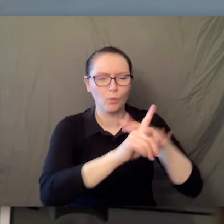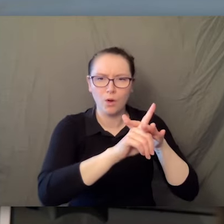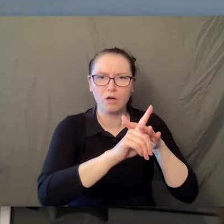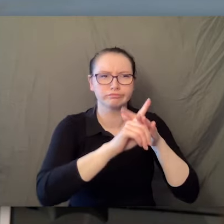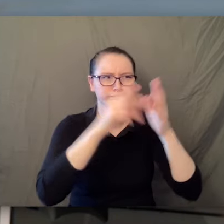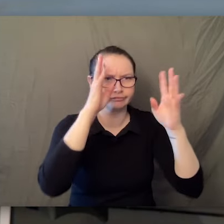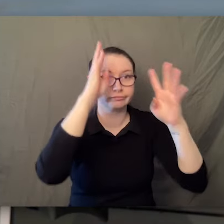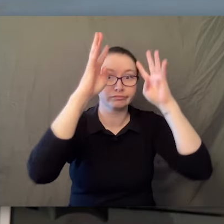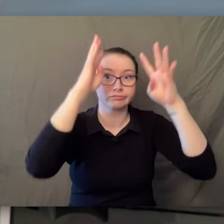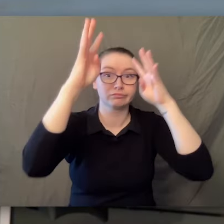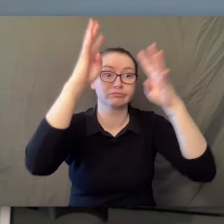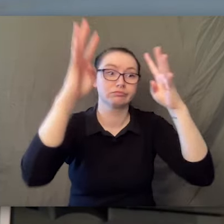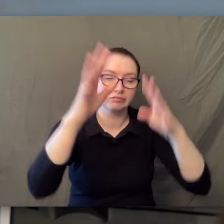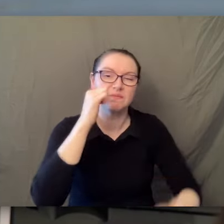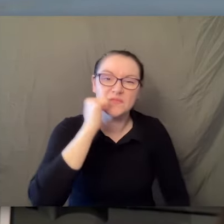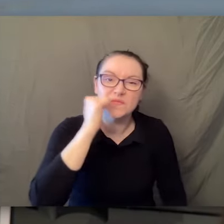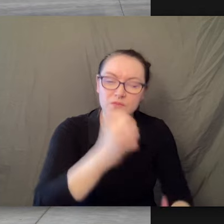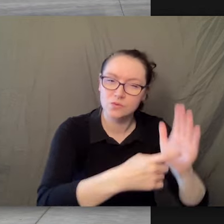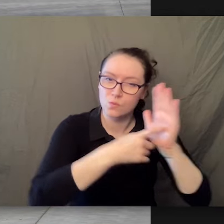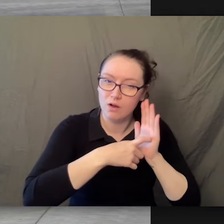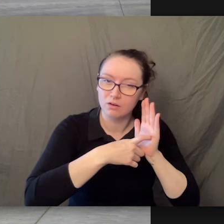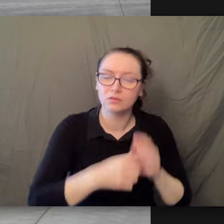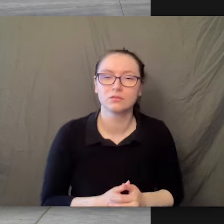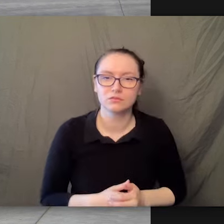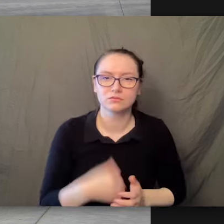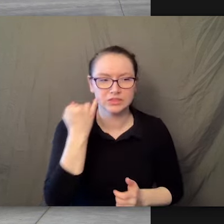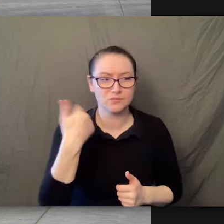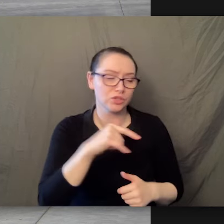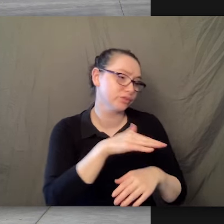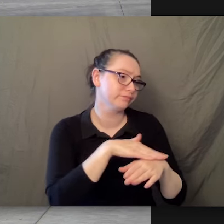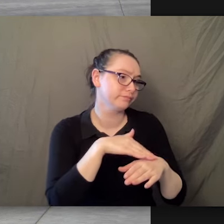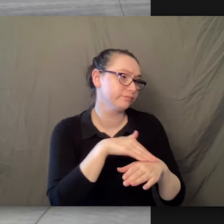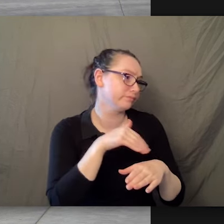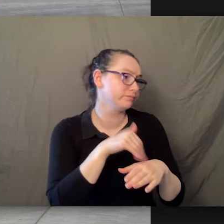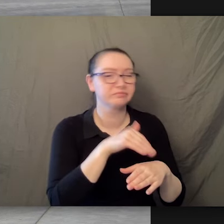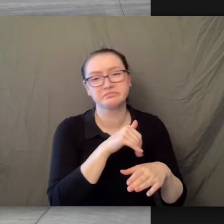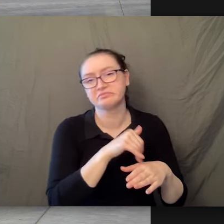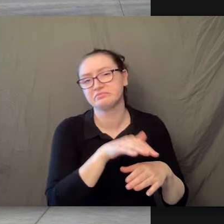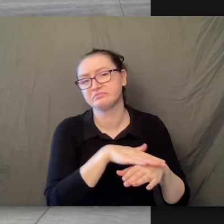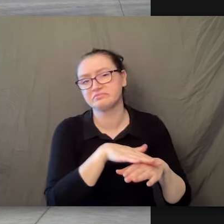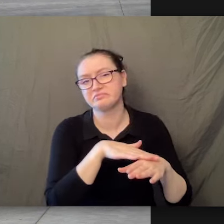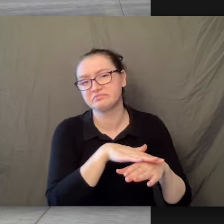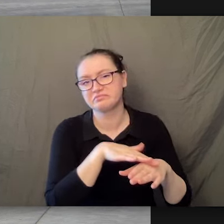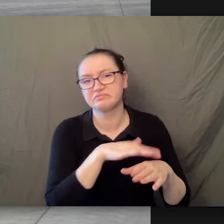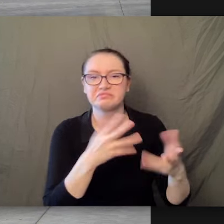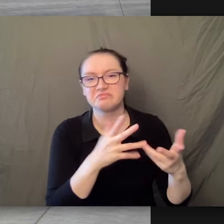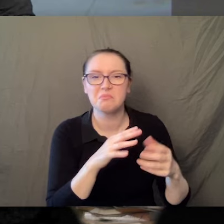practical imagination each day. If we had just shown up, done the bare minimum, and not been fully engaged, we would have been dead in the